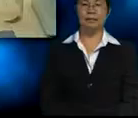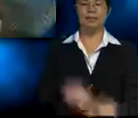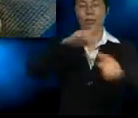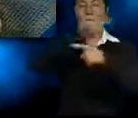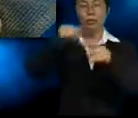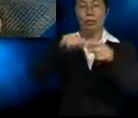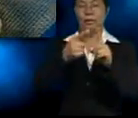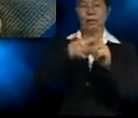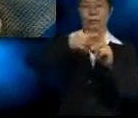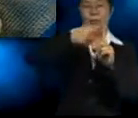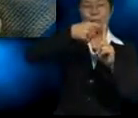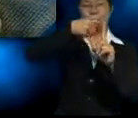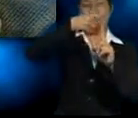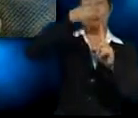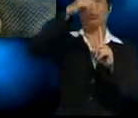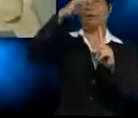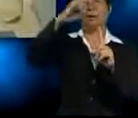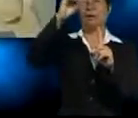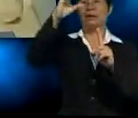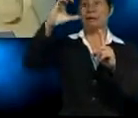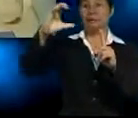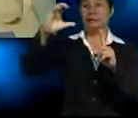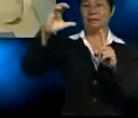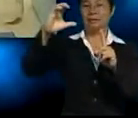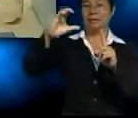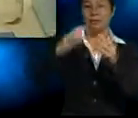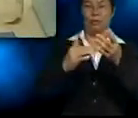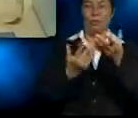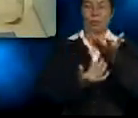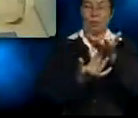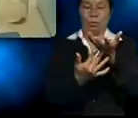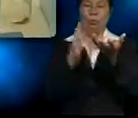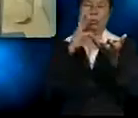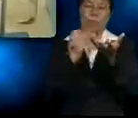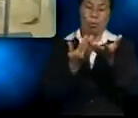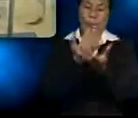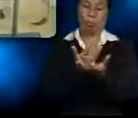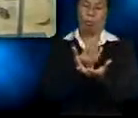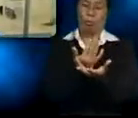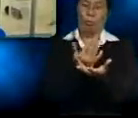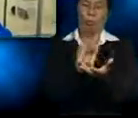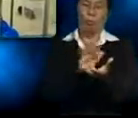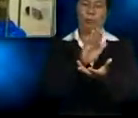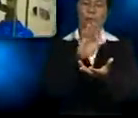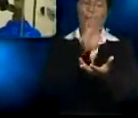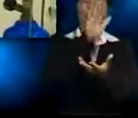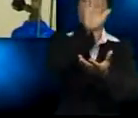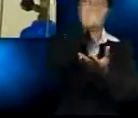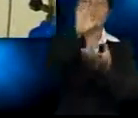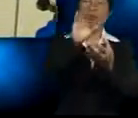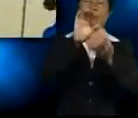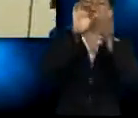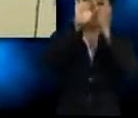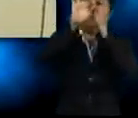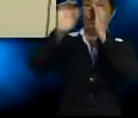When the thermometer reaches 100 degrees Celsius, the water boils. Water vapor will then go through the glass